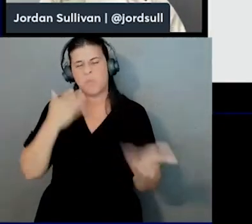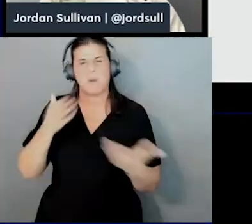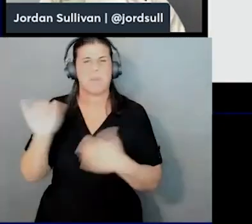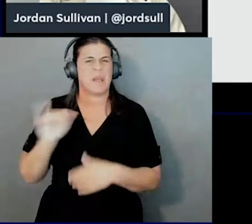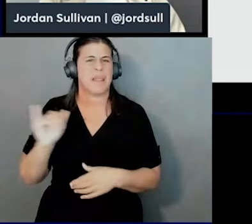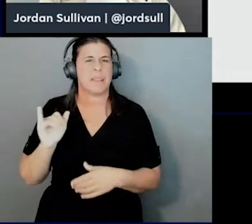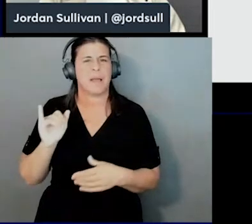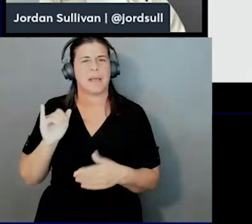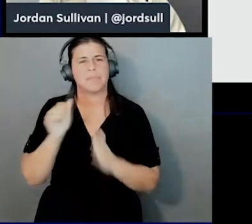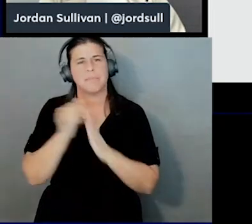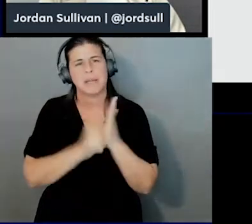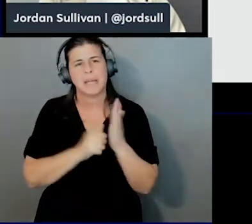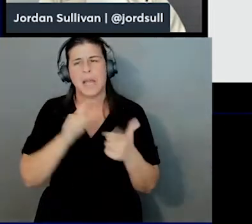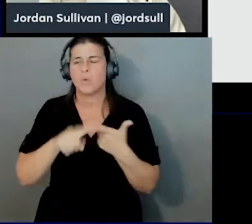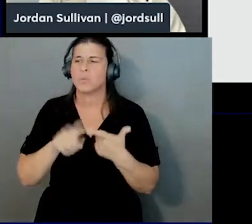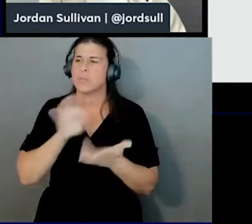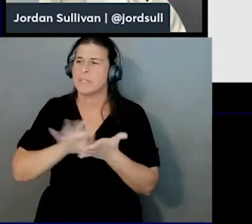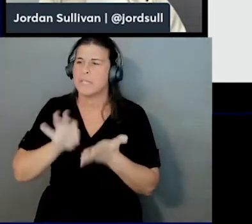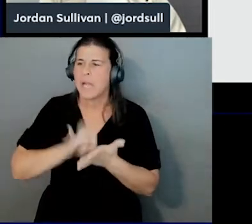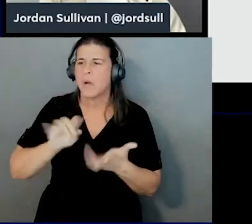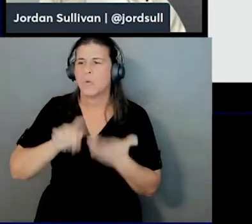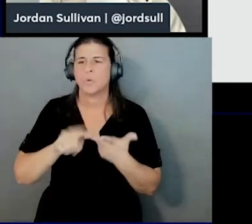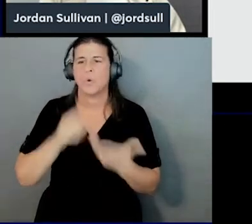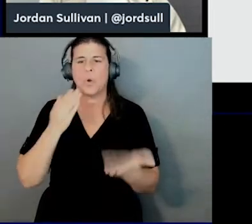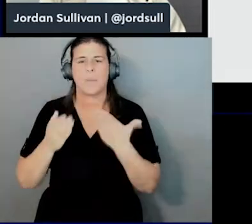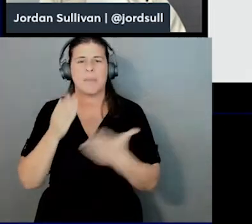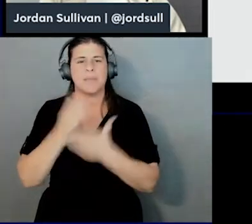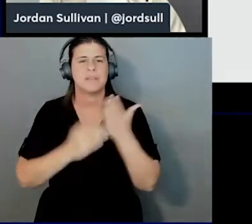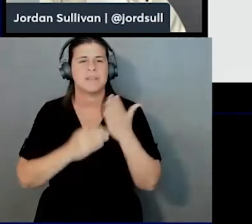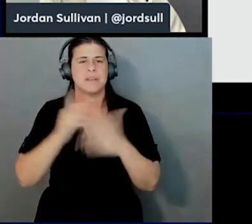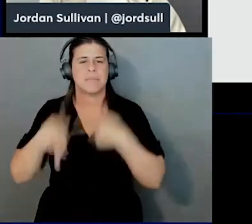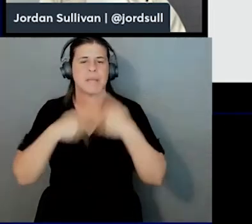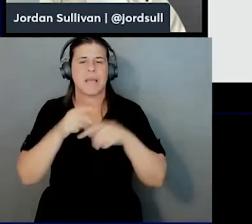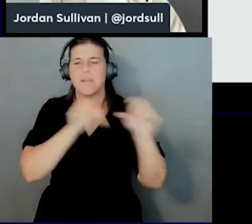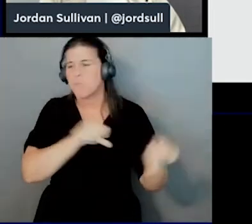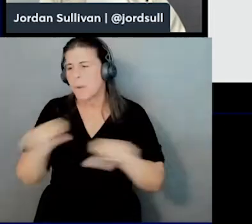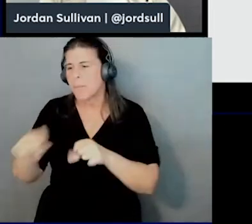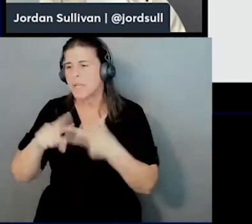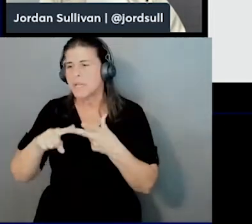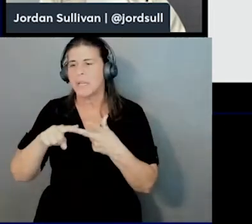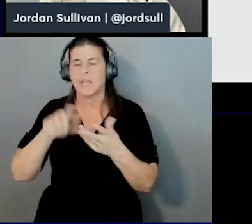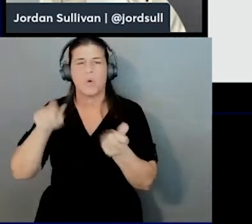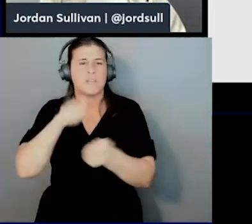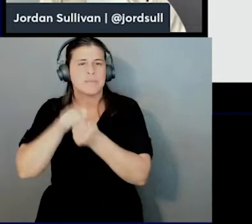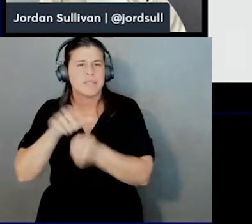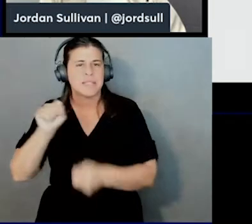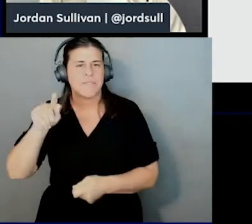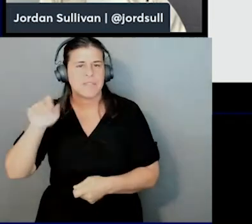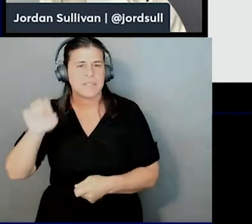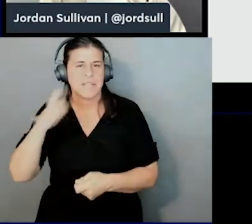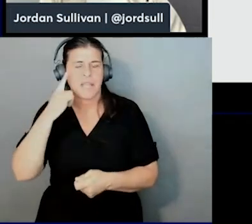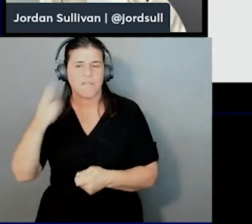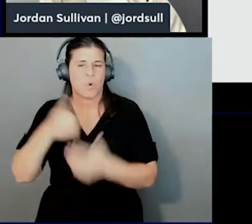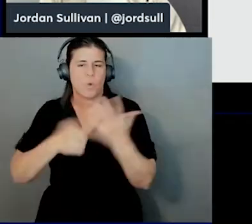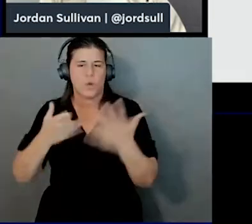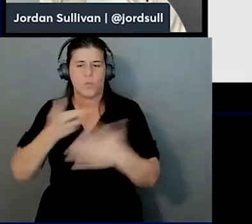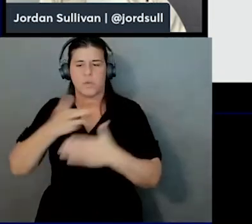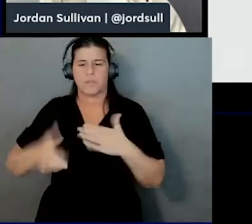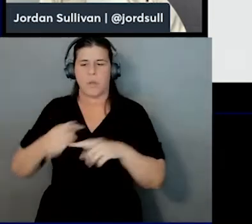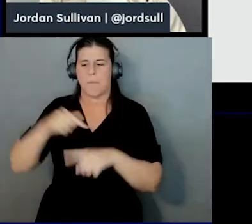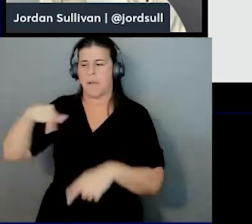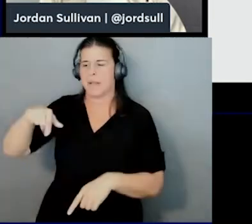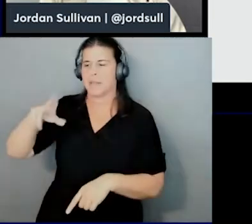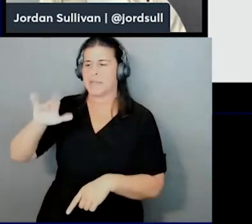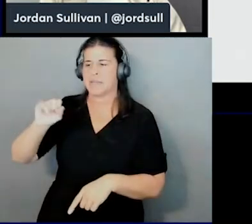or some quasi probability of specific states. And so in Qiskit, we have one of the modules